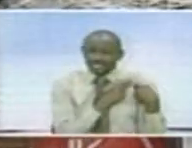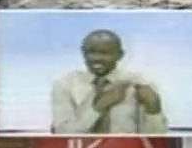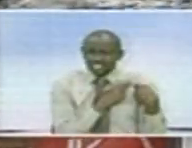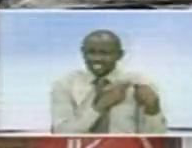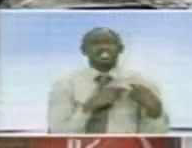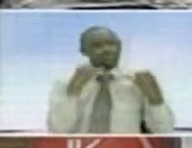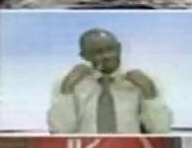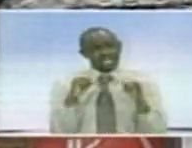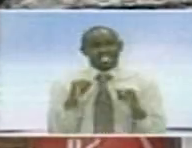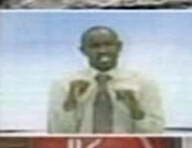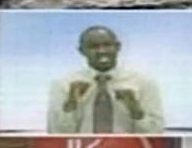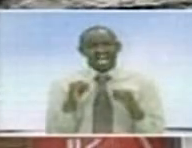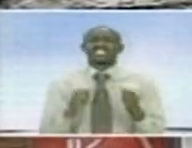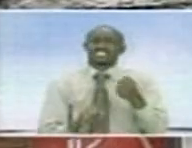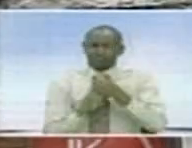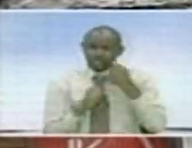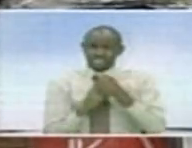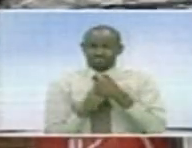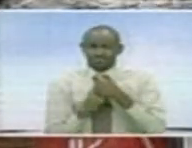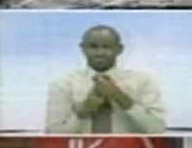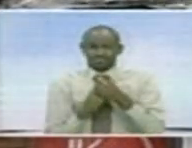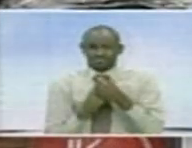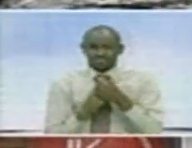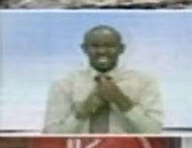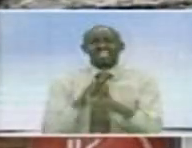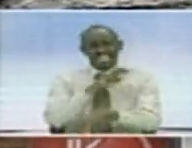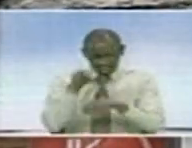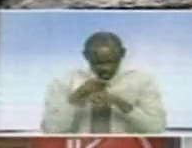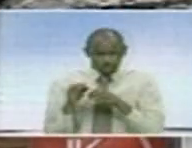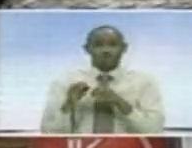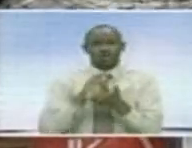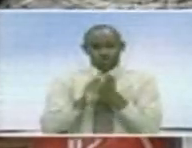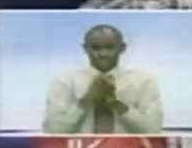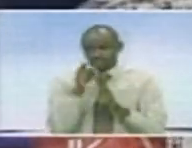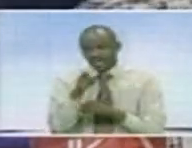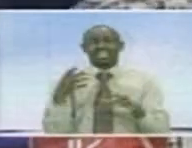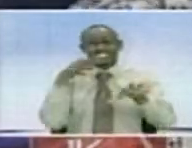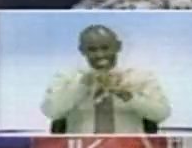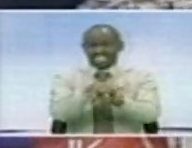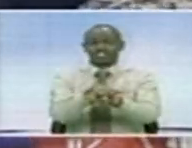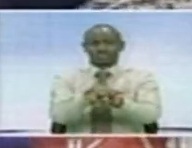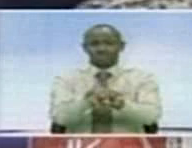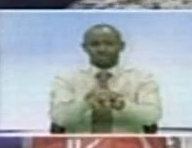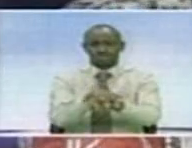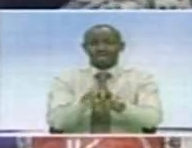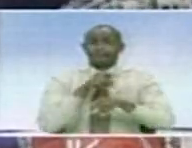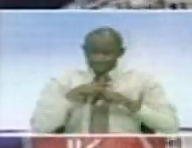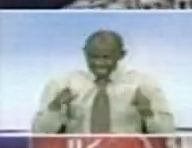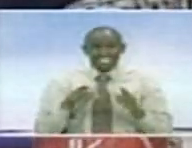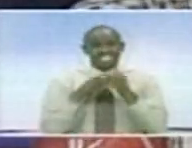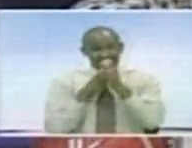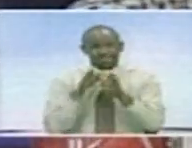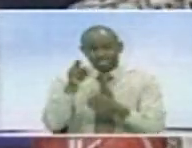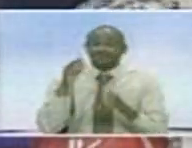try and support national cohesion and integration. But the leadership has even